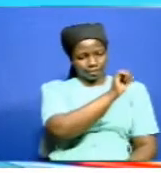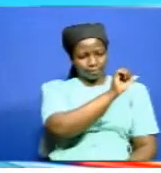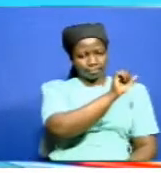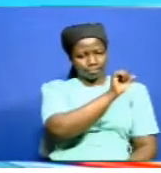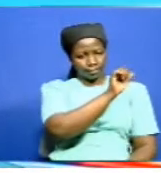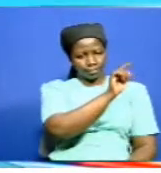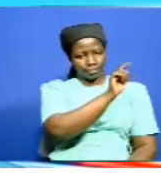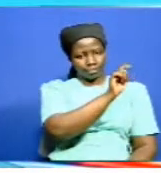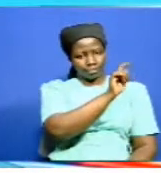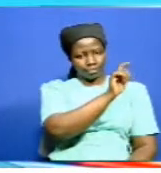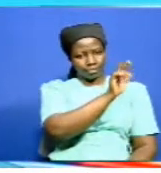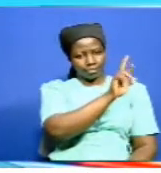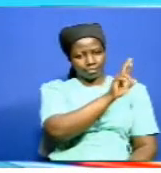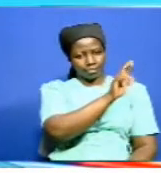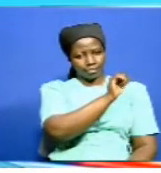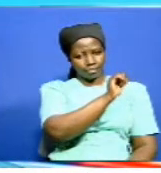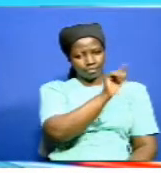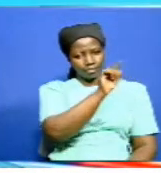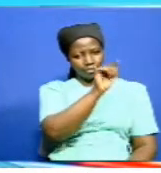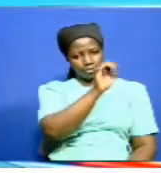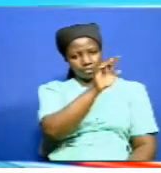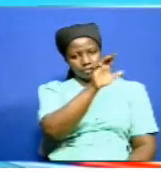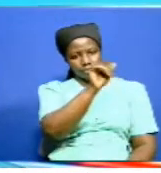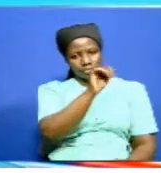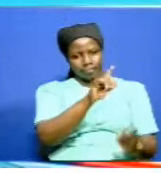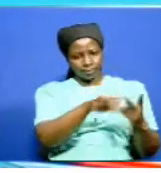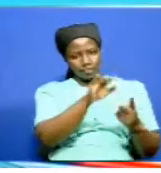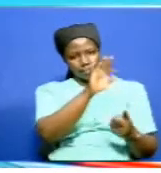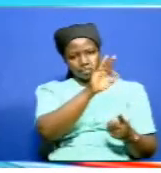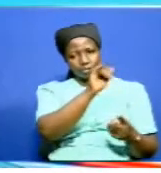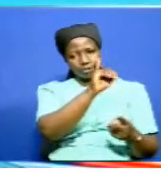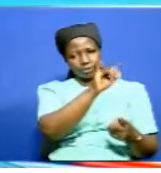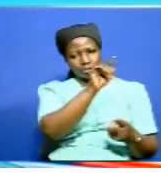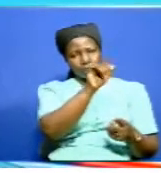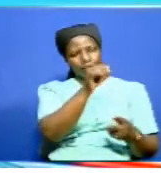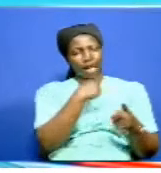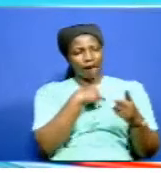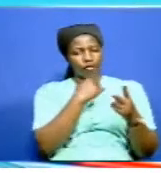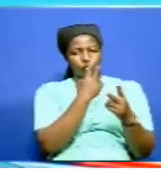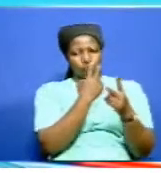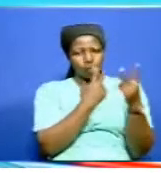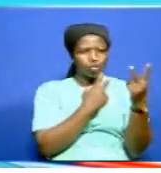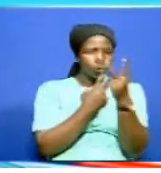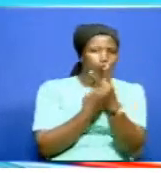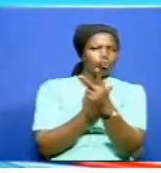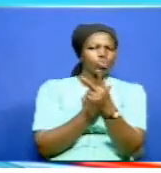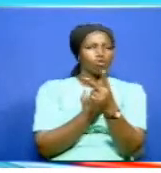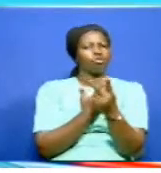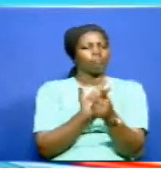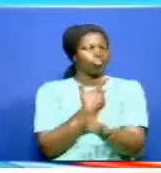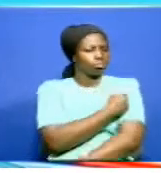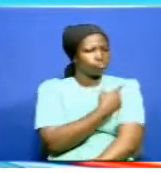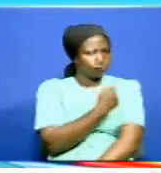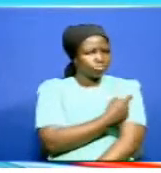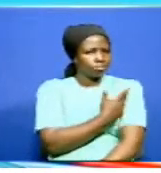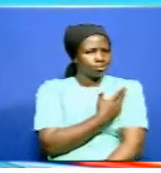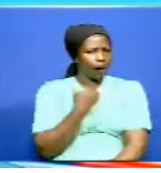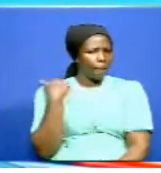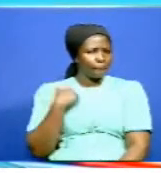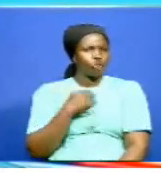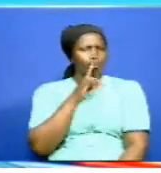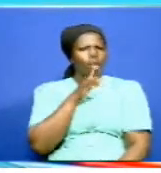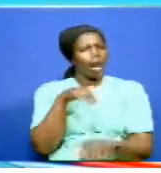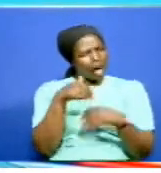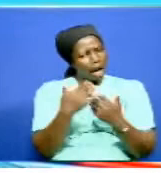two doses. How am I sure that after I receive the first dose, I'm going to receive the second dose? You